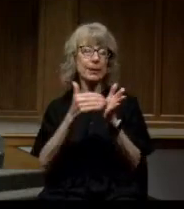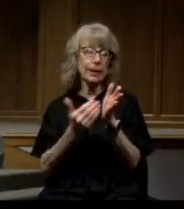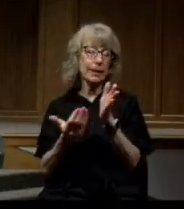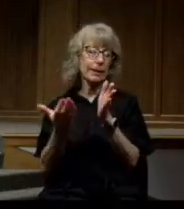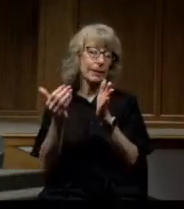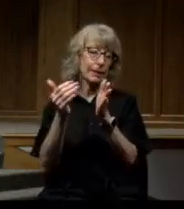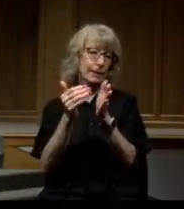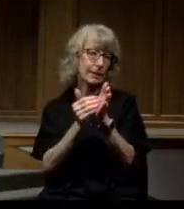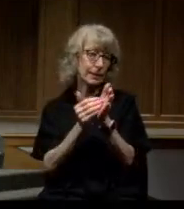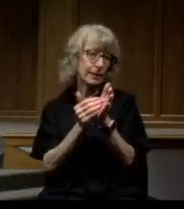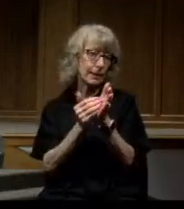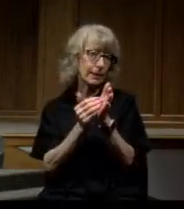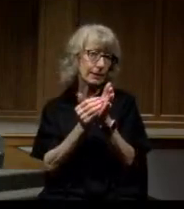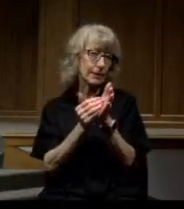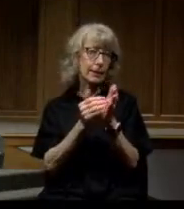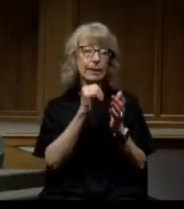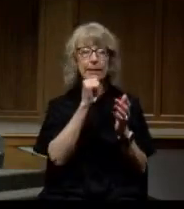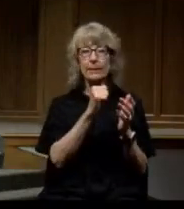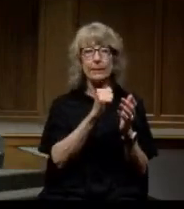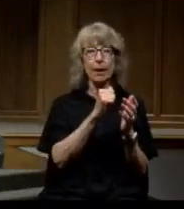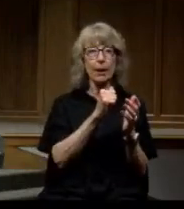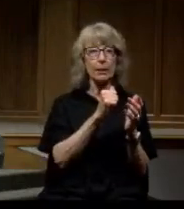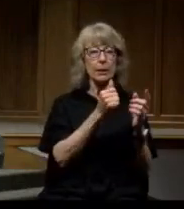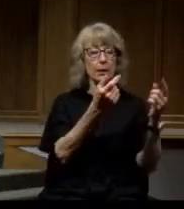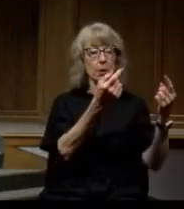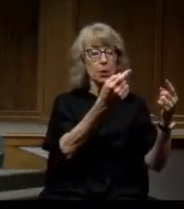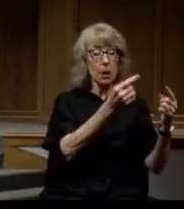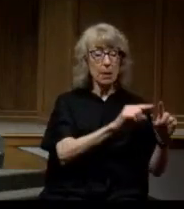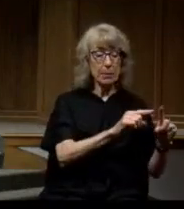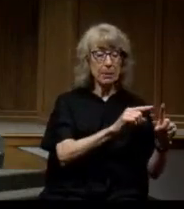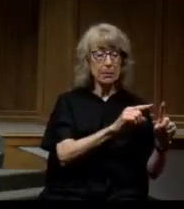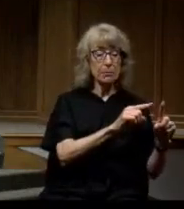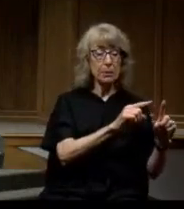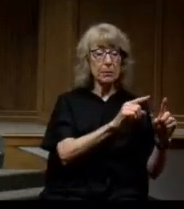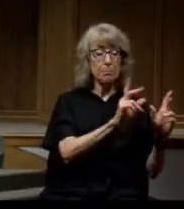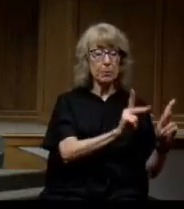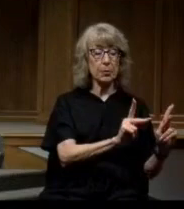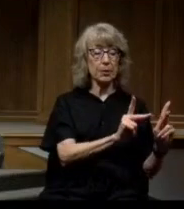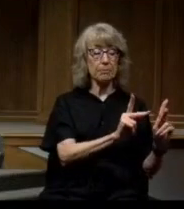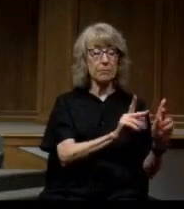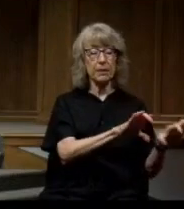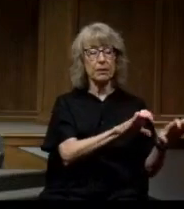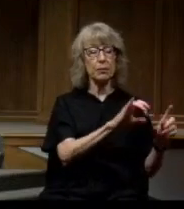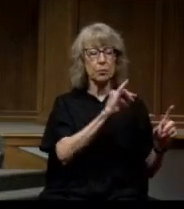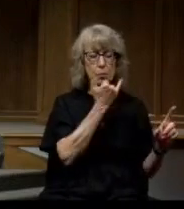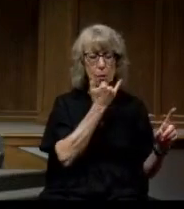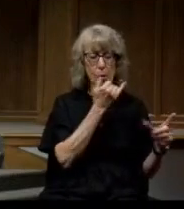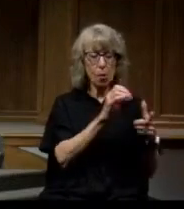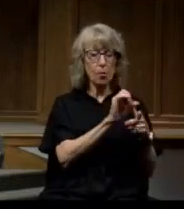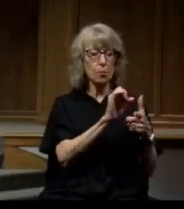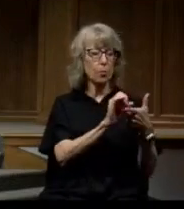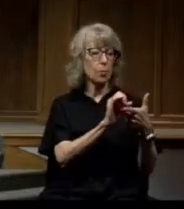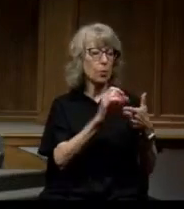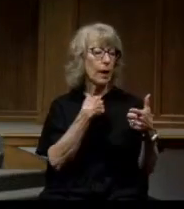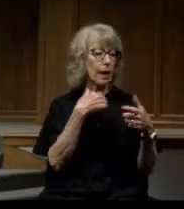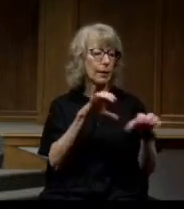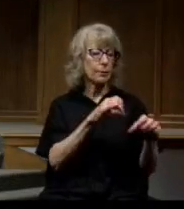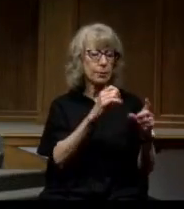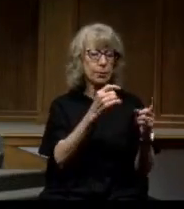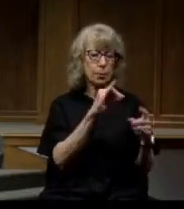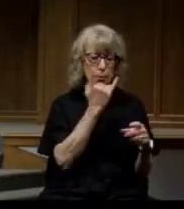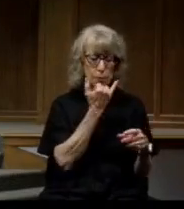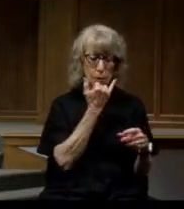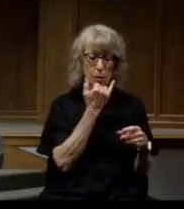you. It's not just situational or momentary. Forgiveness is a posture that you wake up in the morning and you have to apply to your